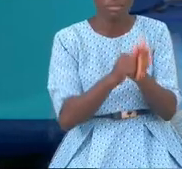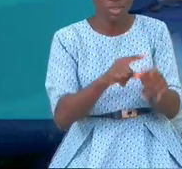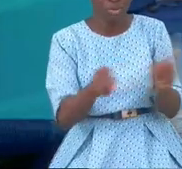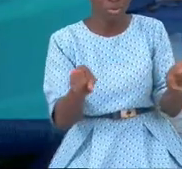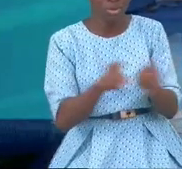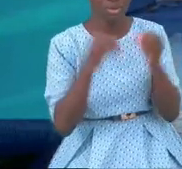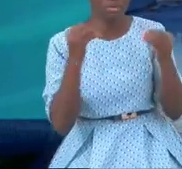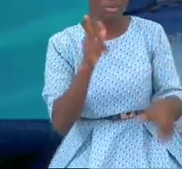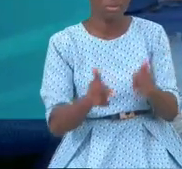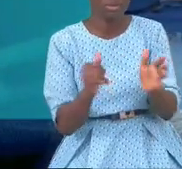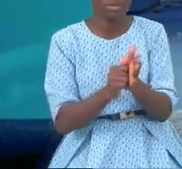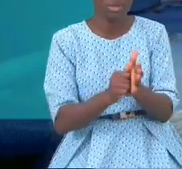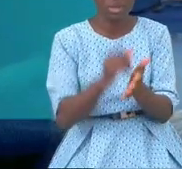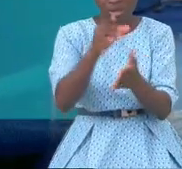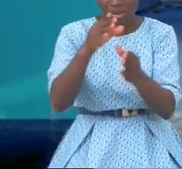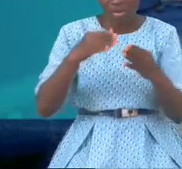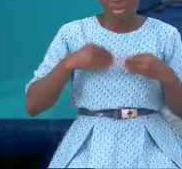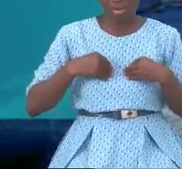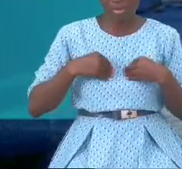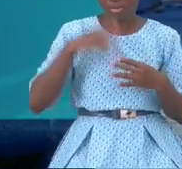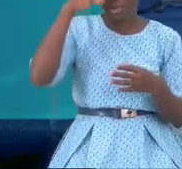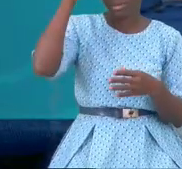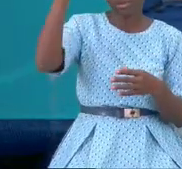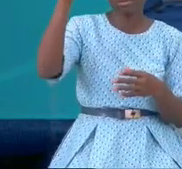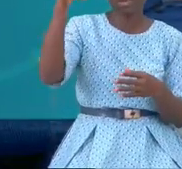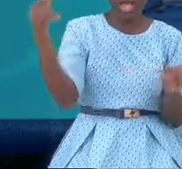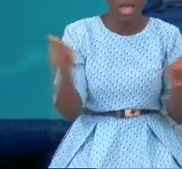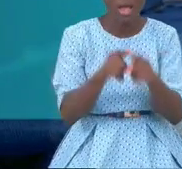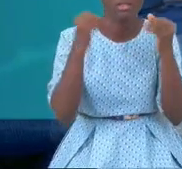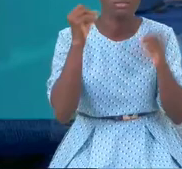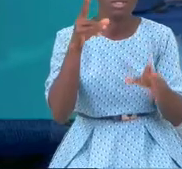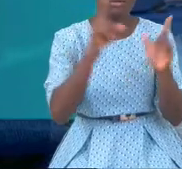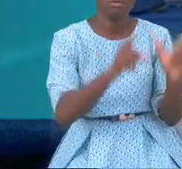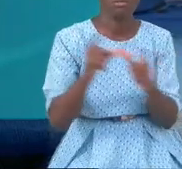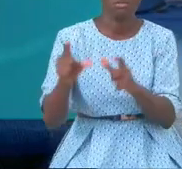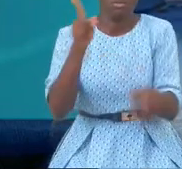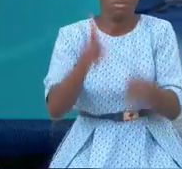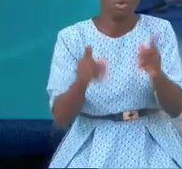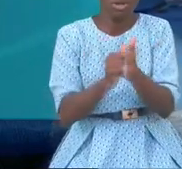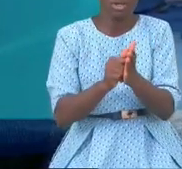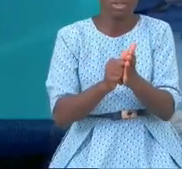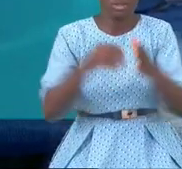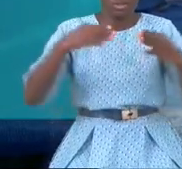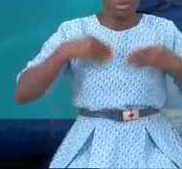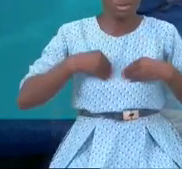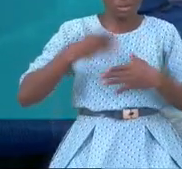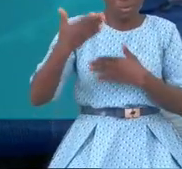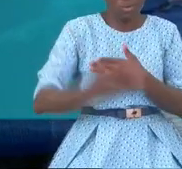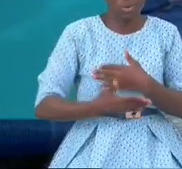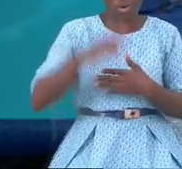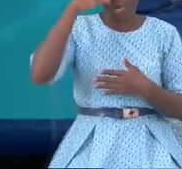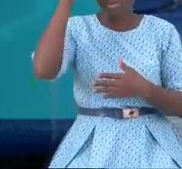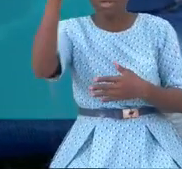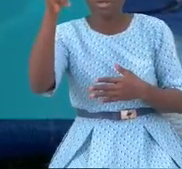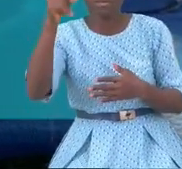him, they received not an H, not a dogma, they receive not an H,